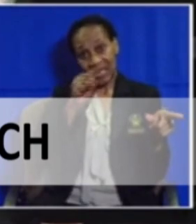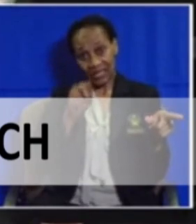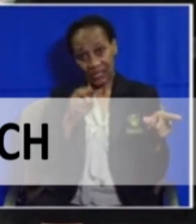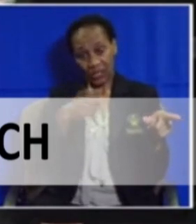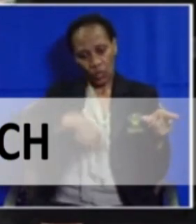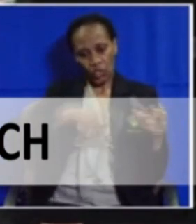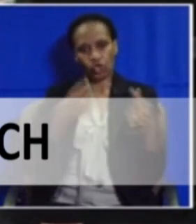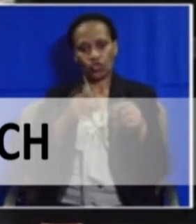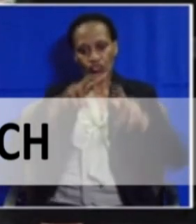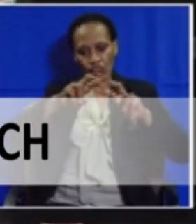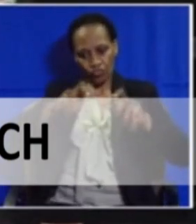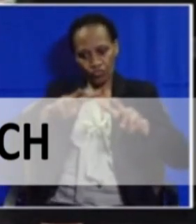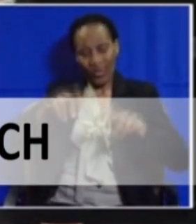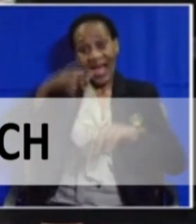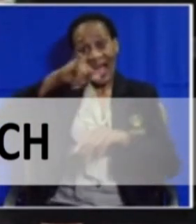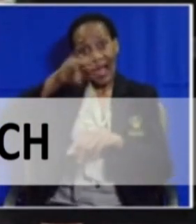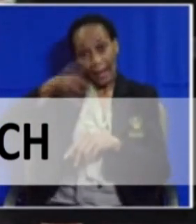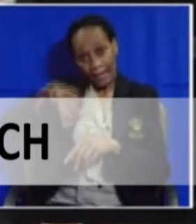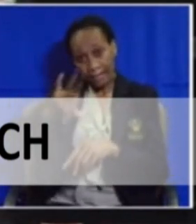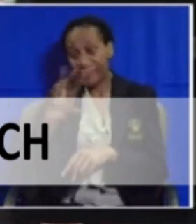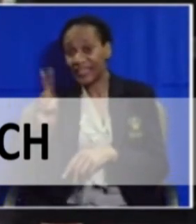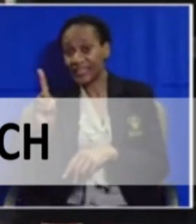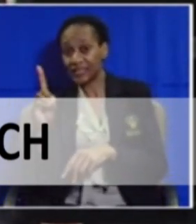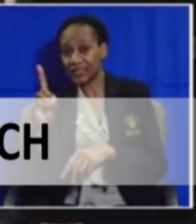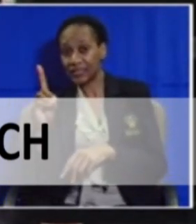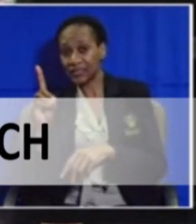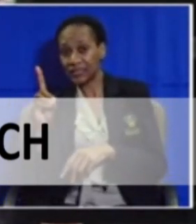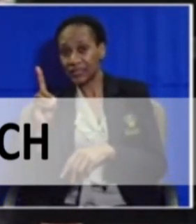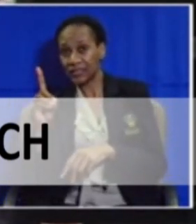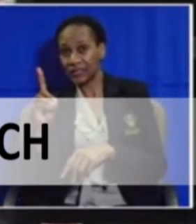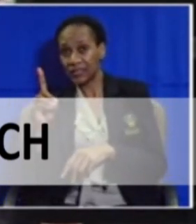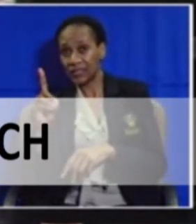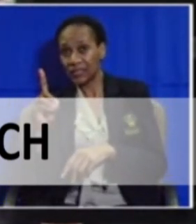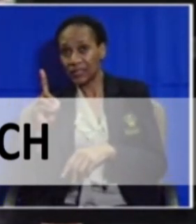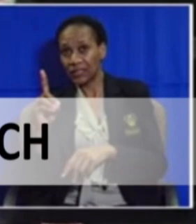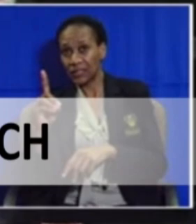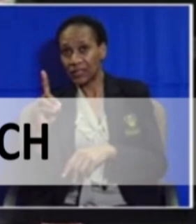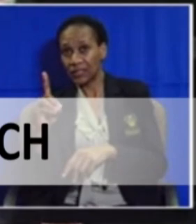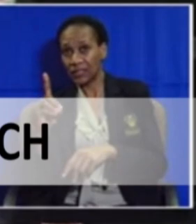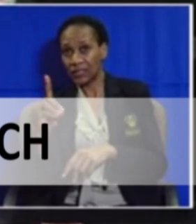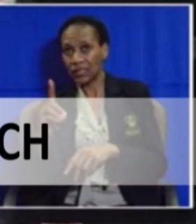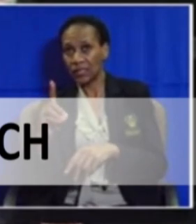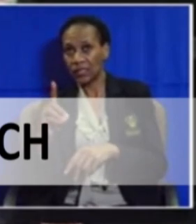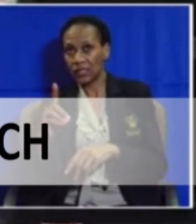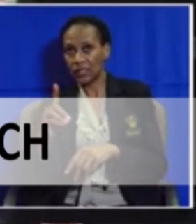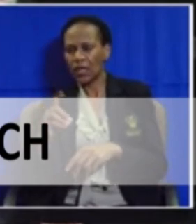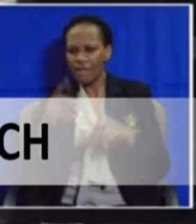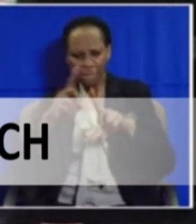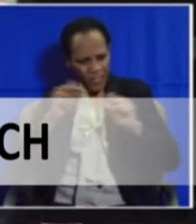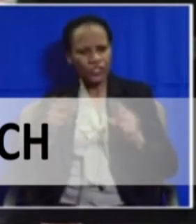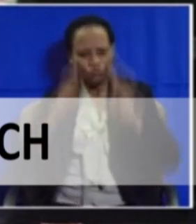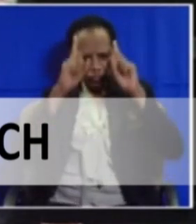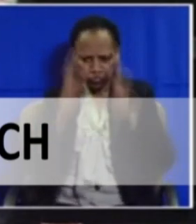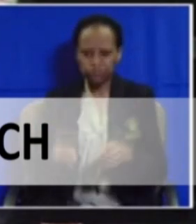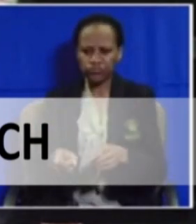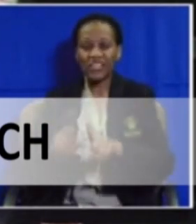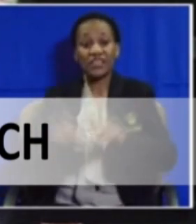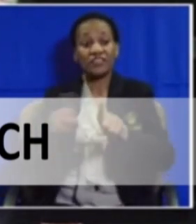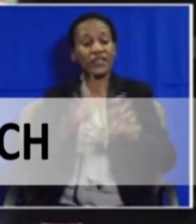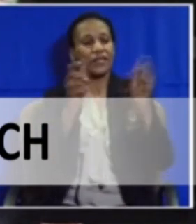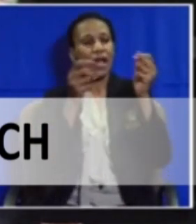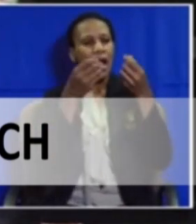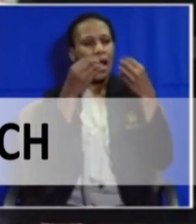Investigative Directorate in the Office of National Director of Public Prosecution has brought charges against company